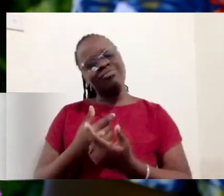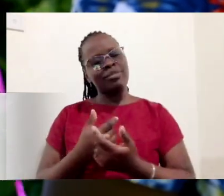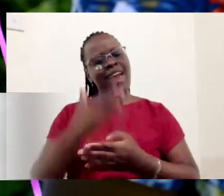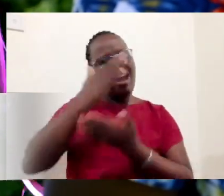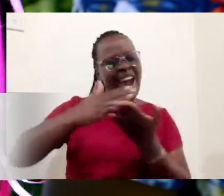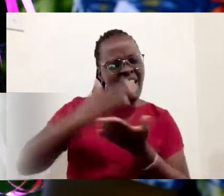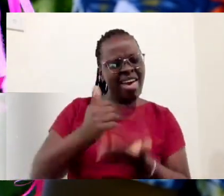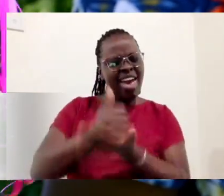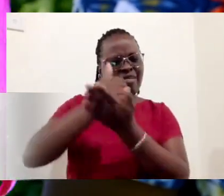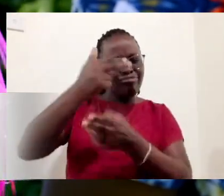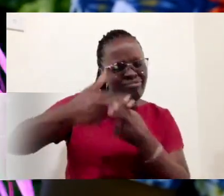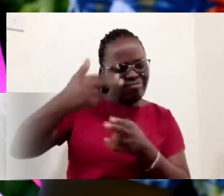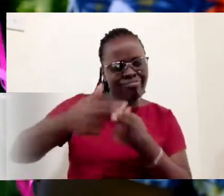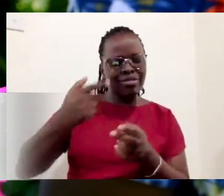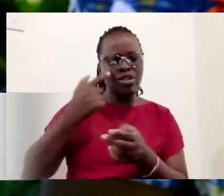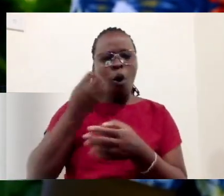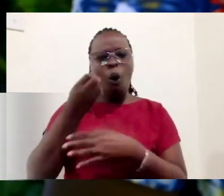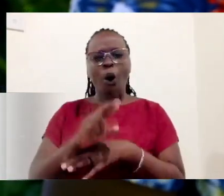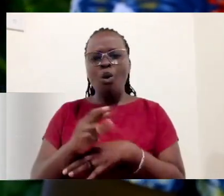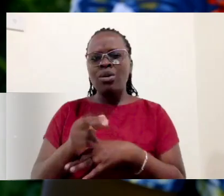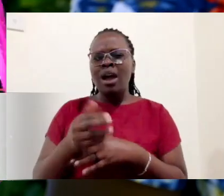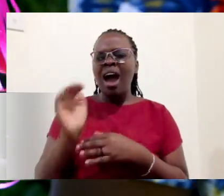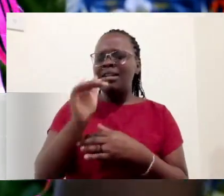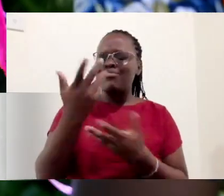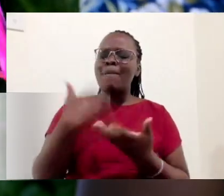me sugar. Mommy, why do you put only 1 spoon, not 2?